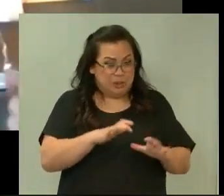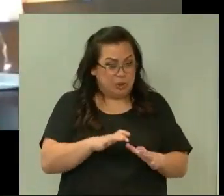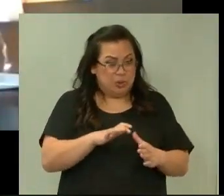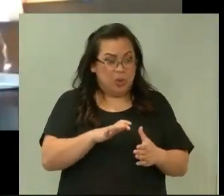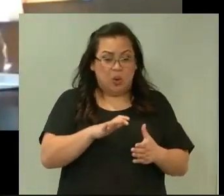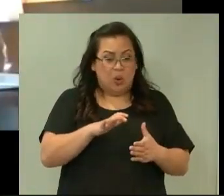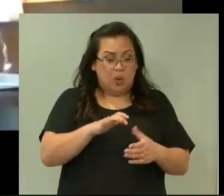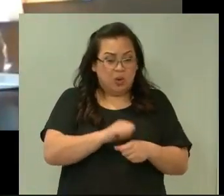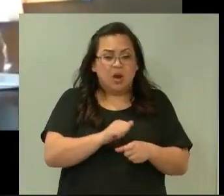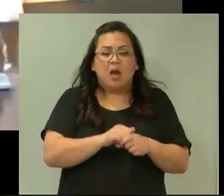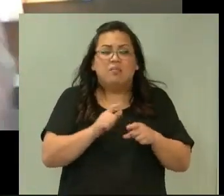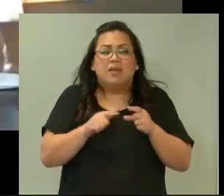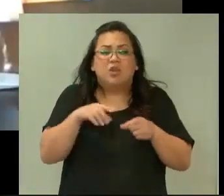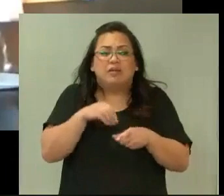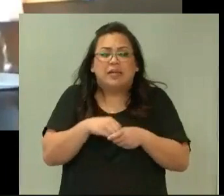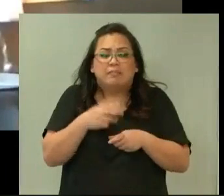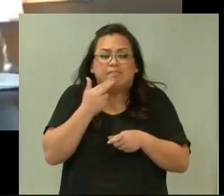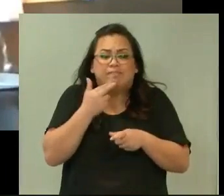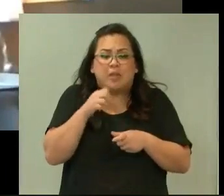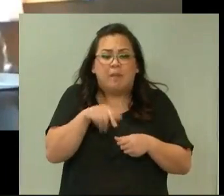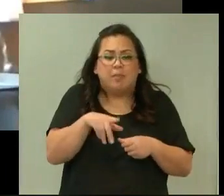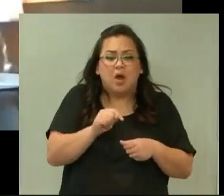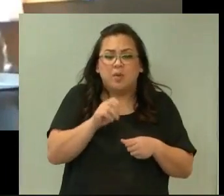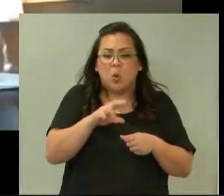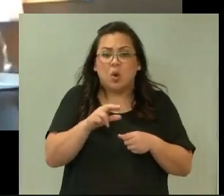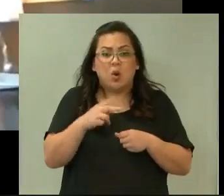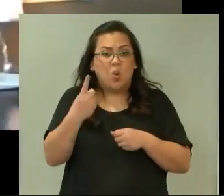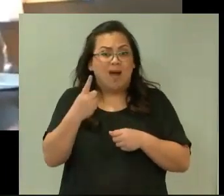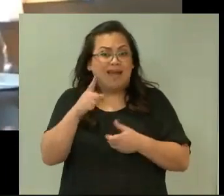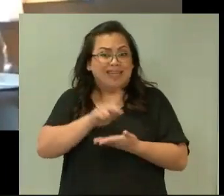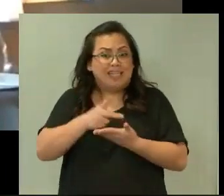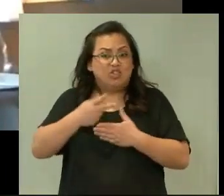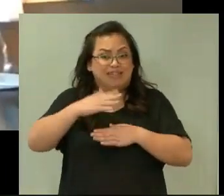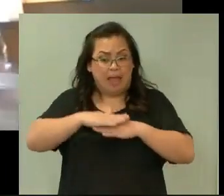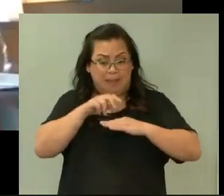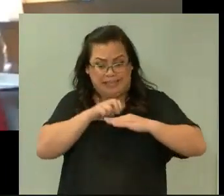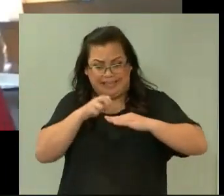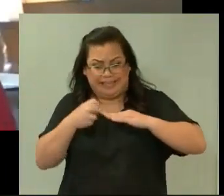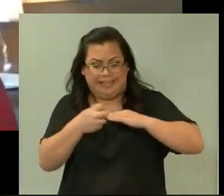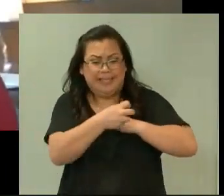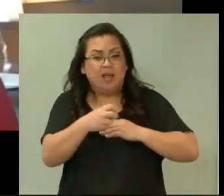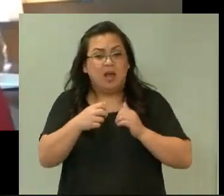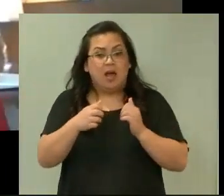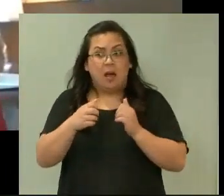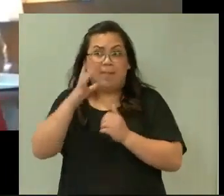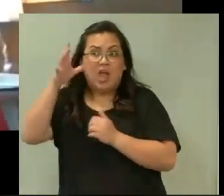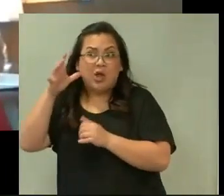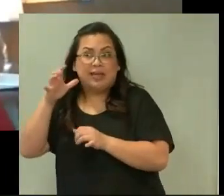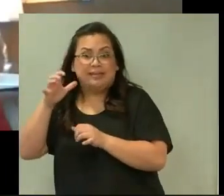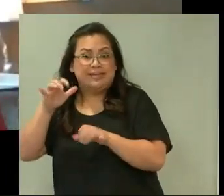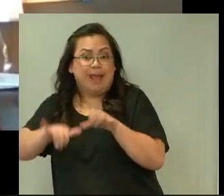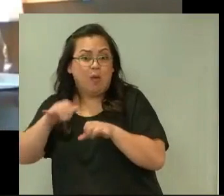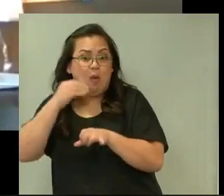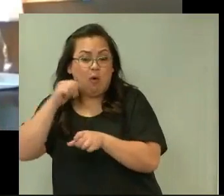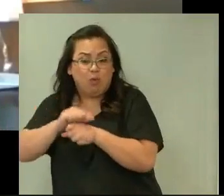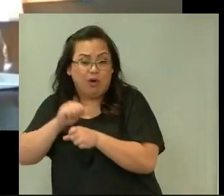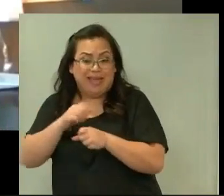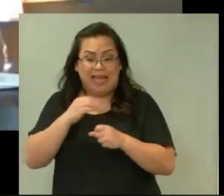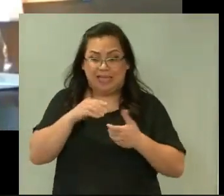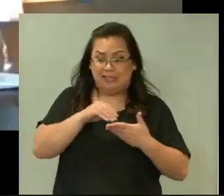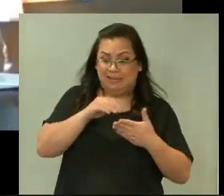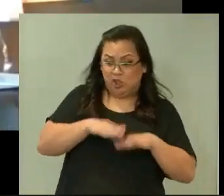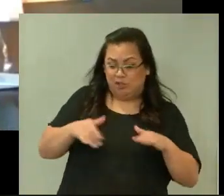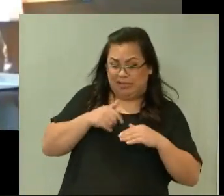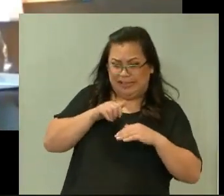corner of a crowded apartment or at the same kitchen table. They're with their parents, they're working from home, and they're all trying to figure out